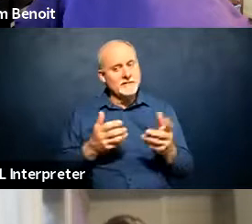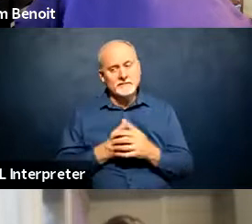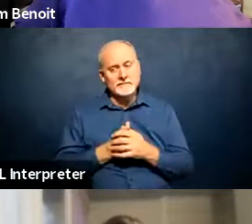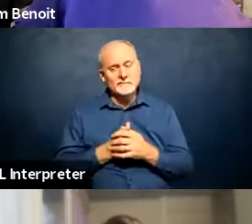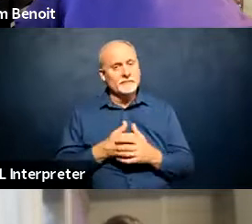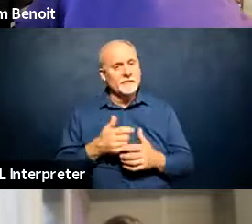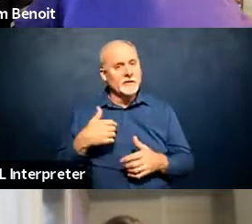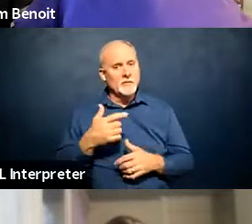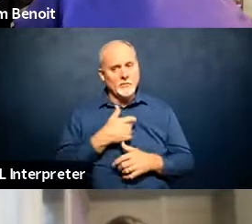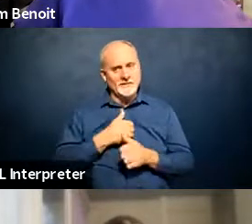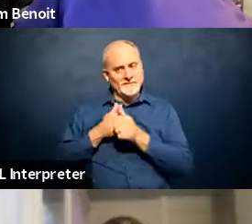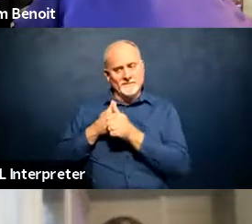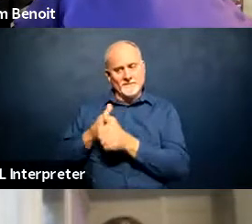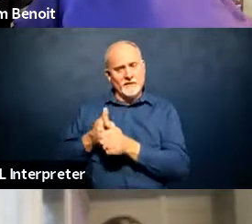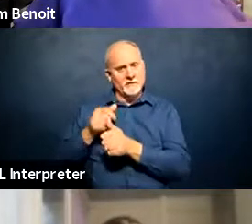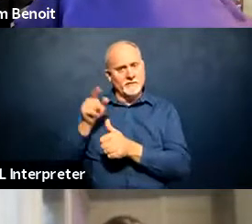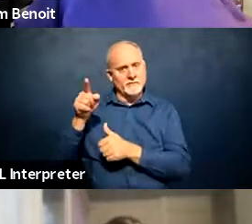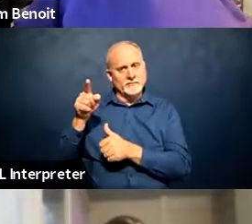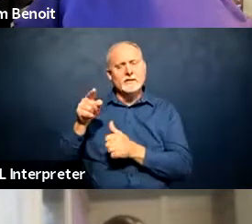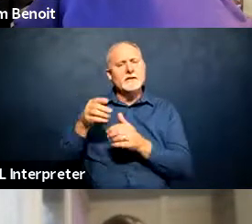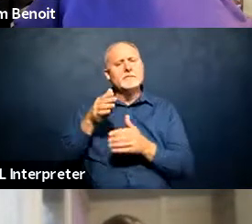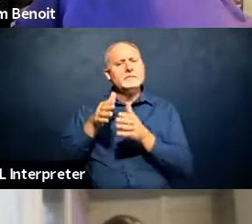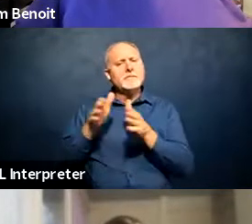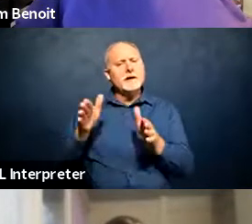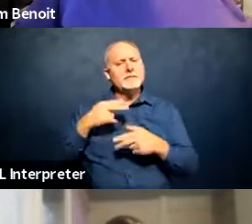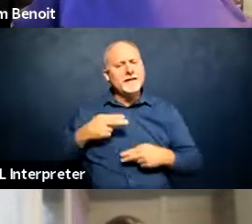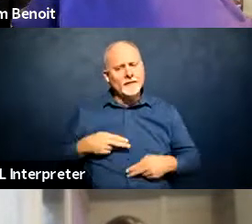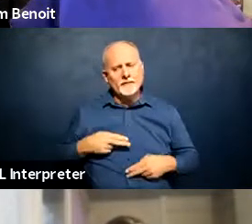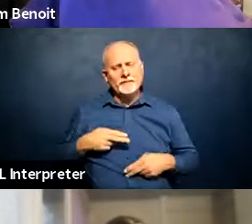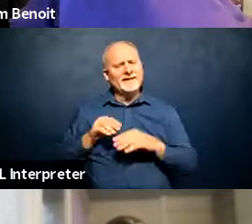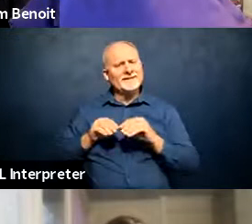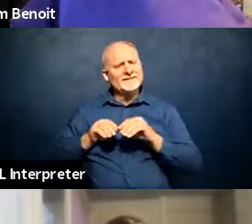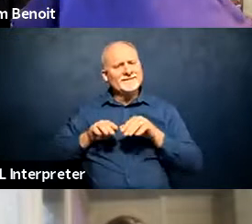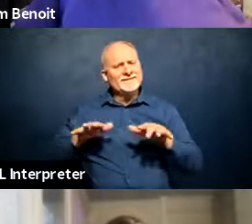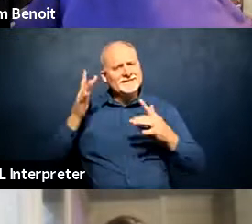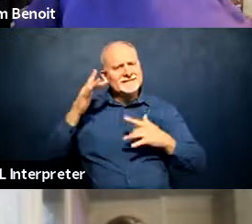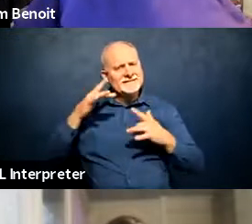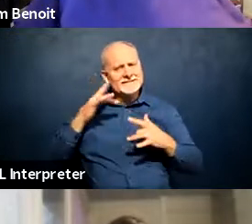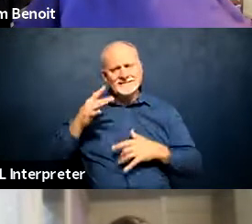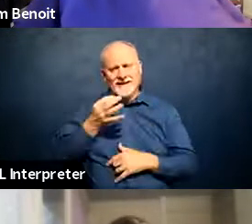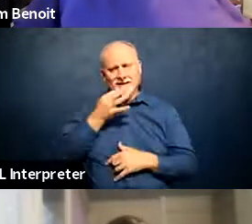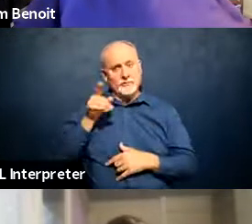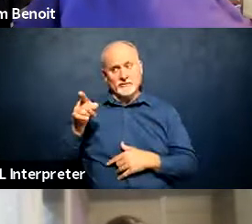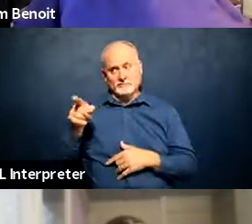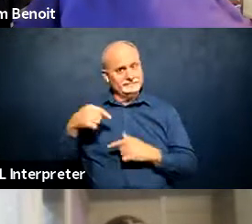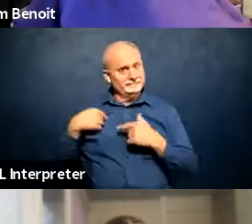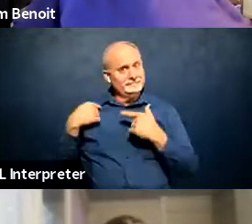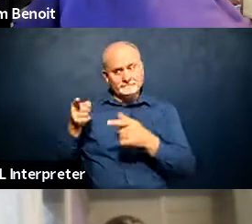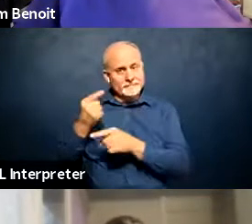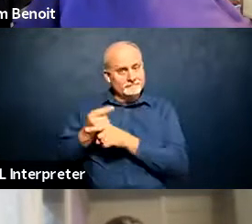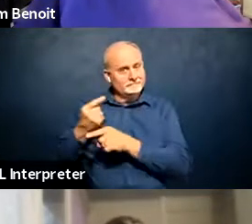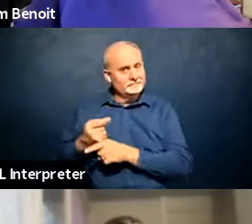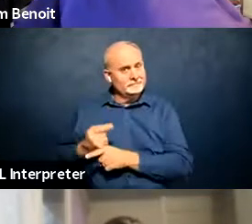we followed the advice of our public health and our infectious disease experts. And think about the times that they were right. We were able to do a